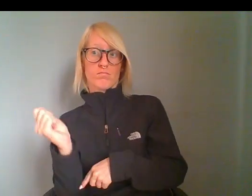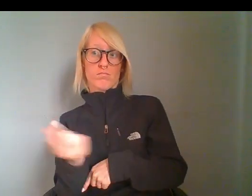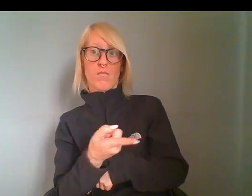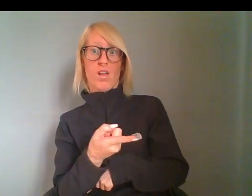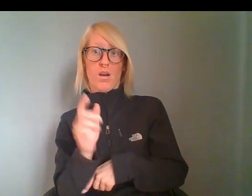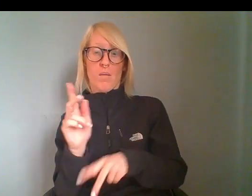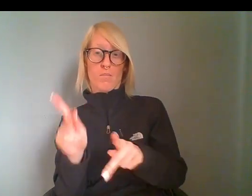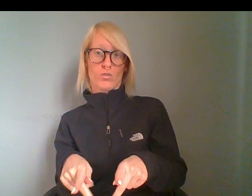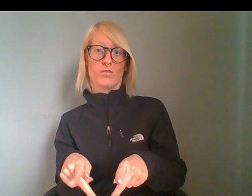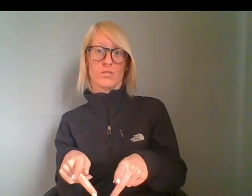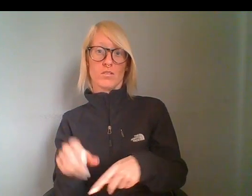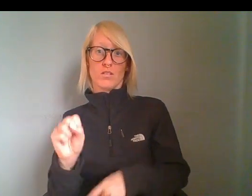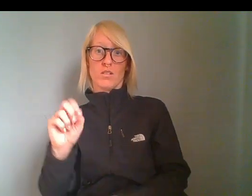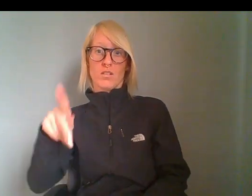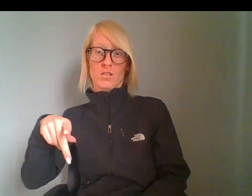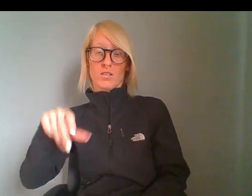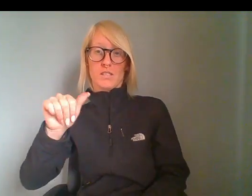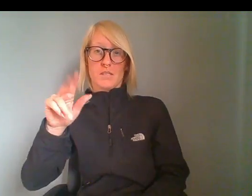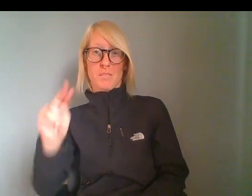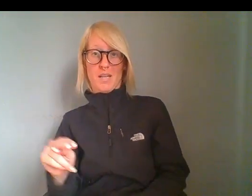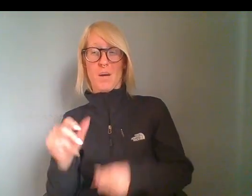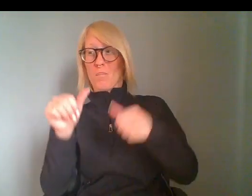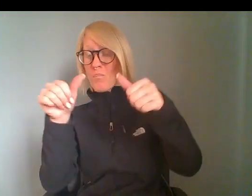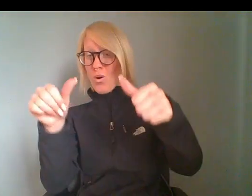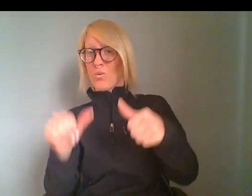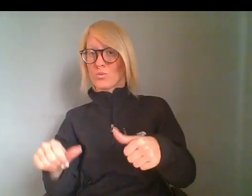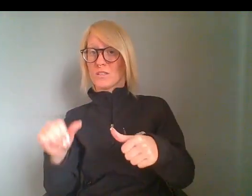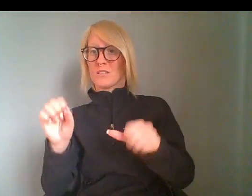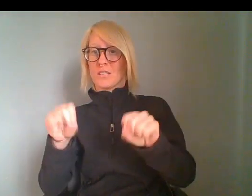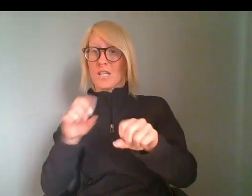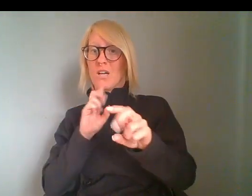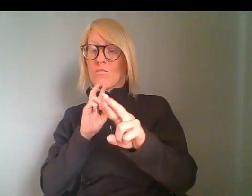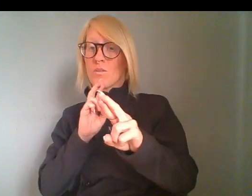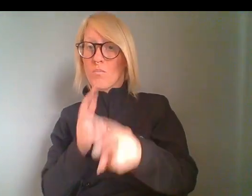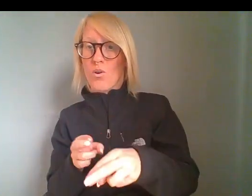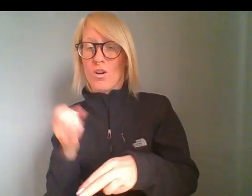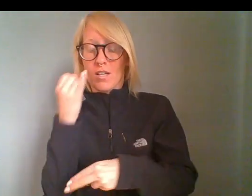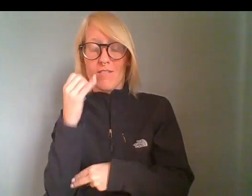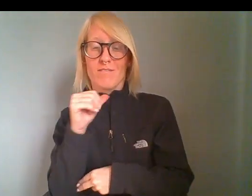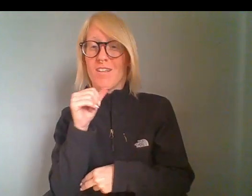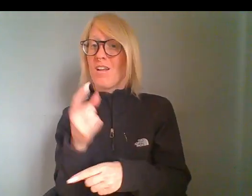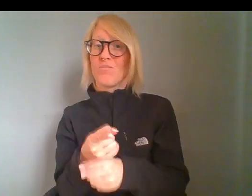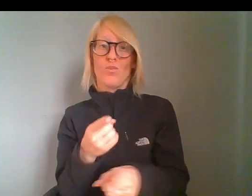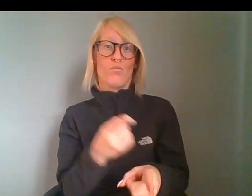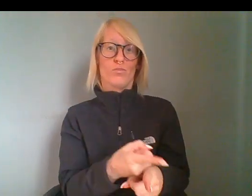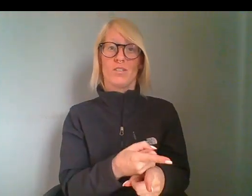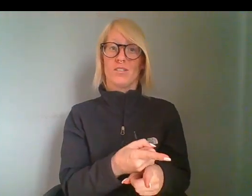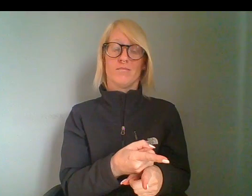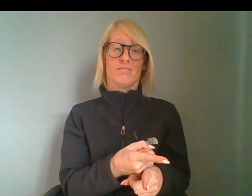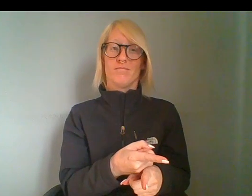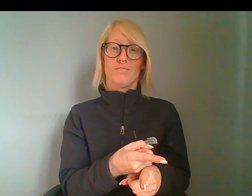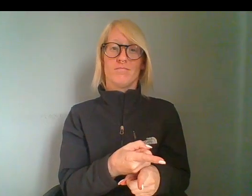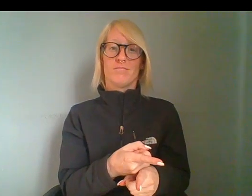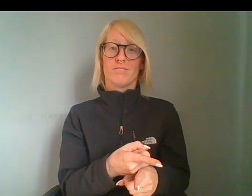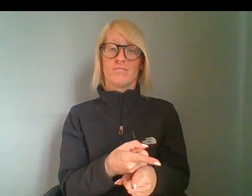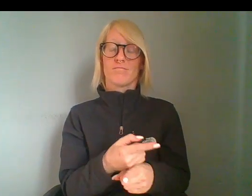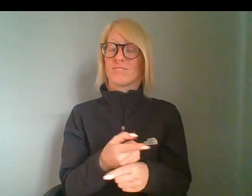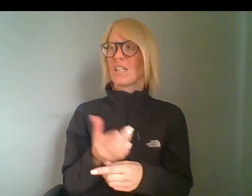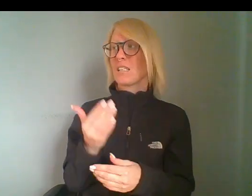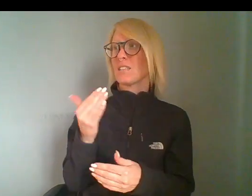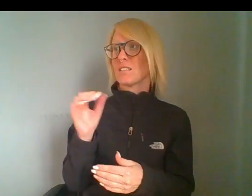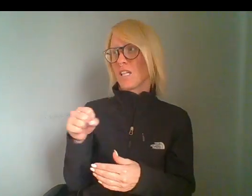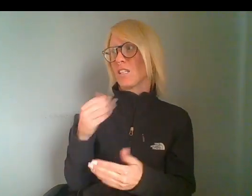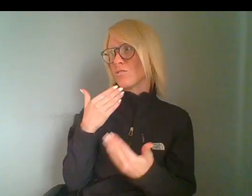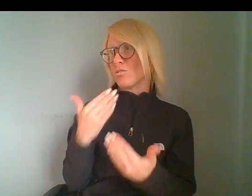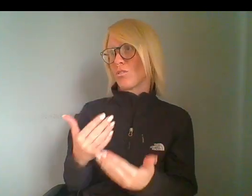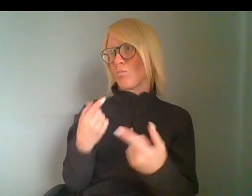Right. You can also report that post if you thought it was very inappropriate or whatever. Right. Without follow up on it. Yeah, that's a good point. That you can, if